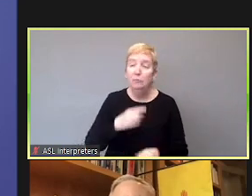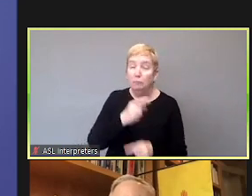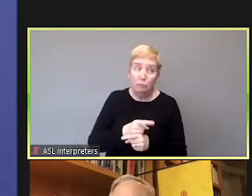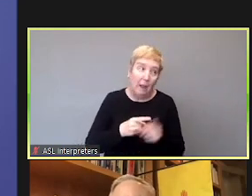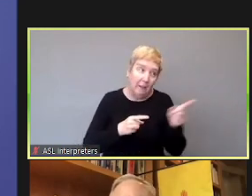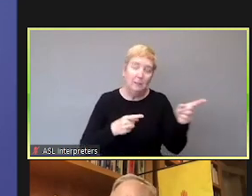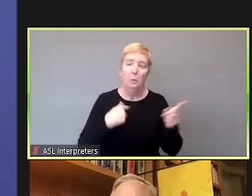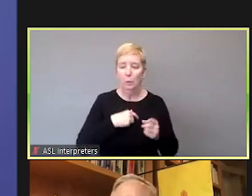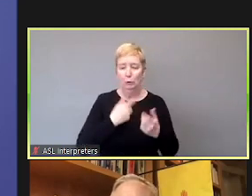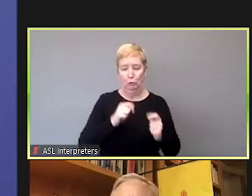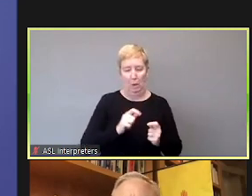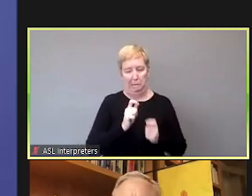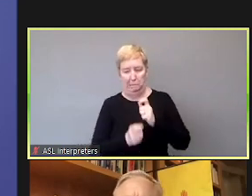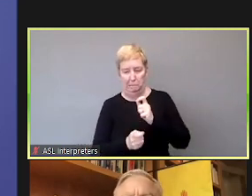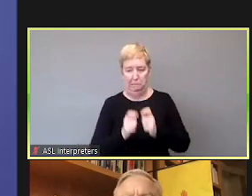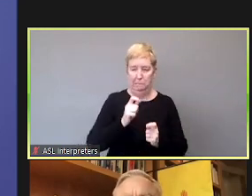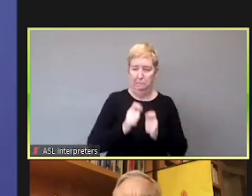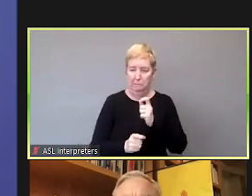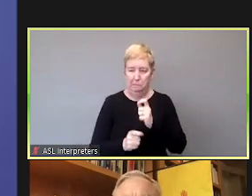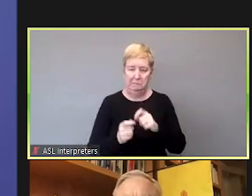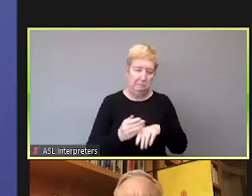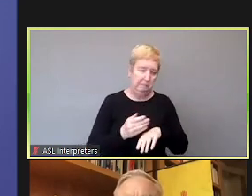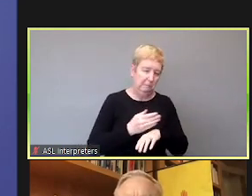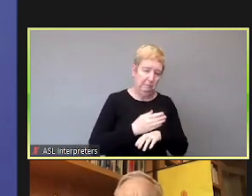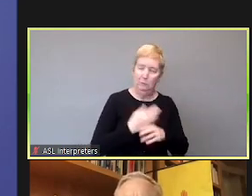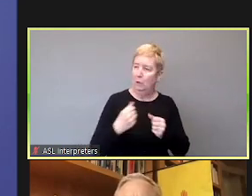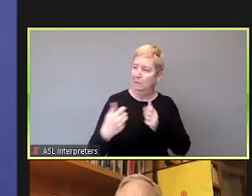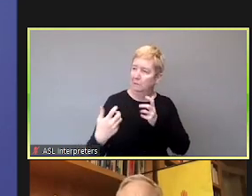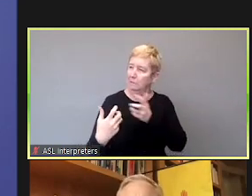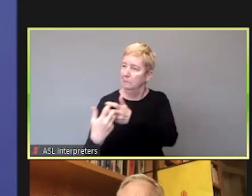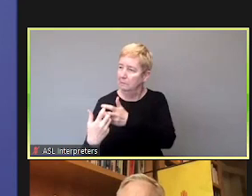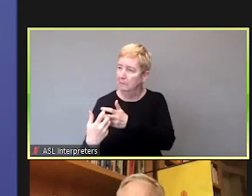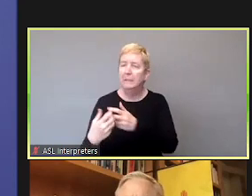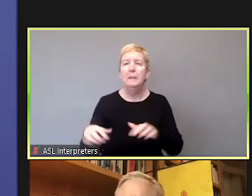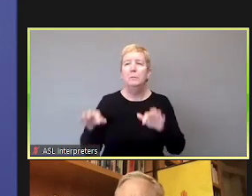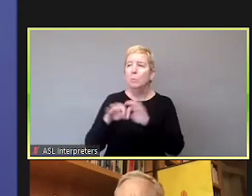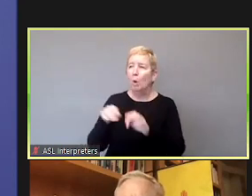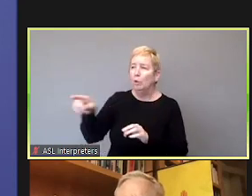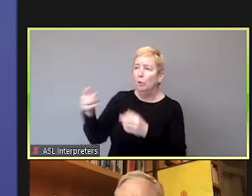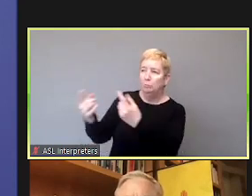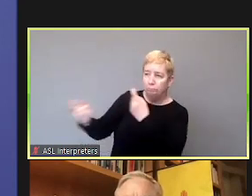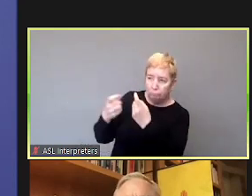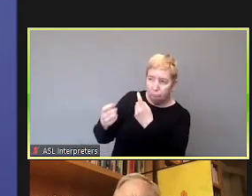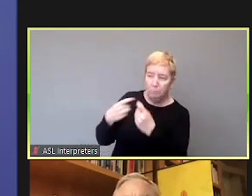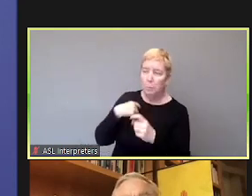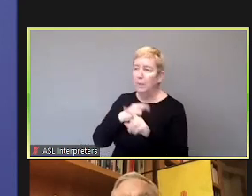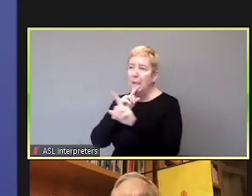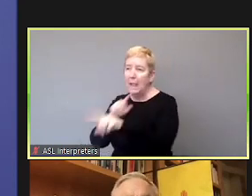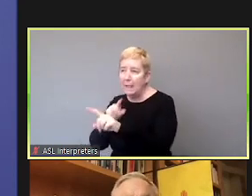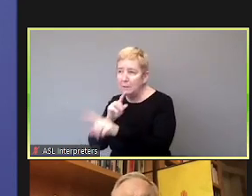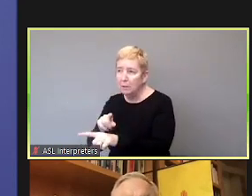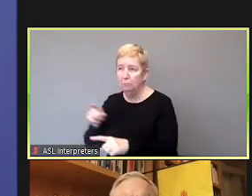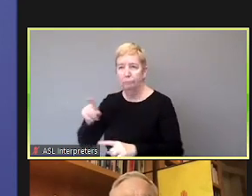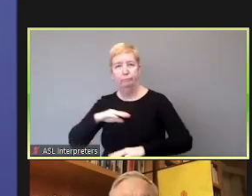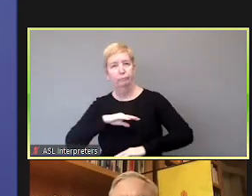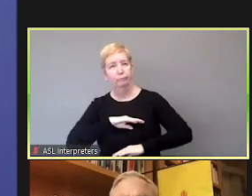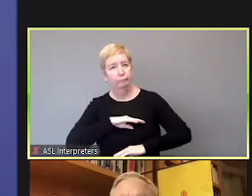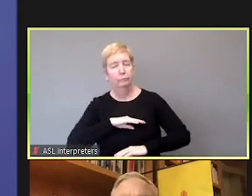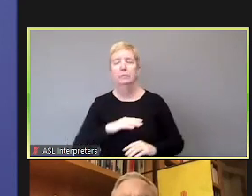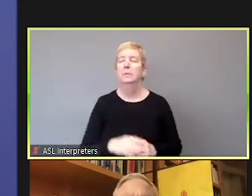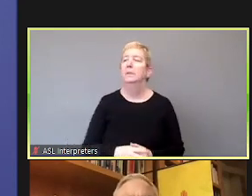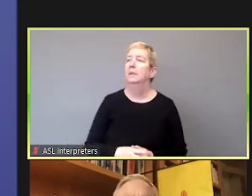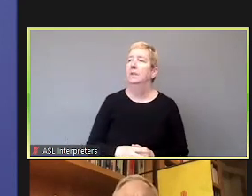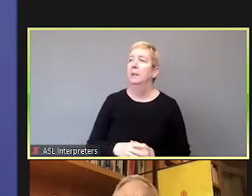to the press conference. We want to make sure you have time to voice your questions and for us to answer them. And that's really important. You've been really